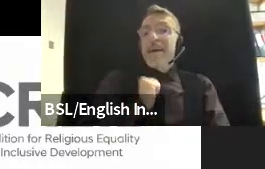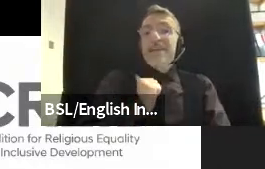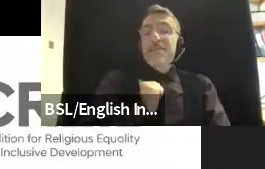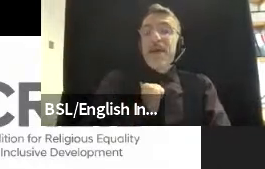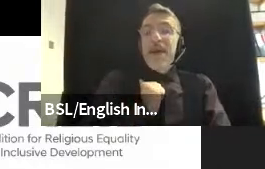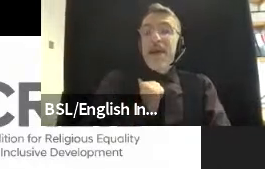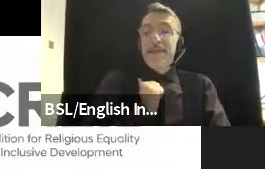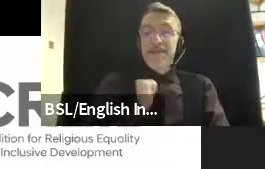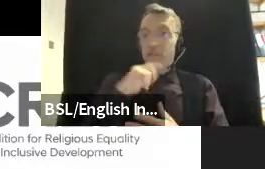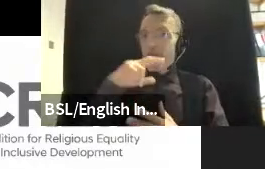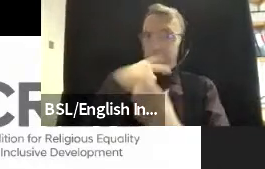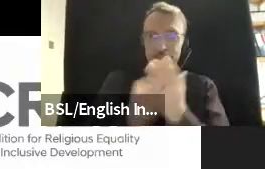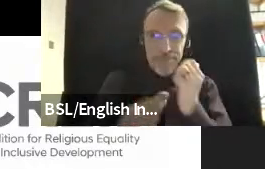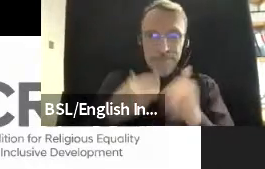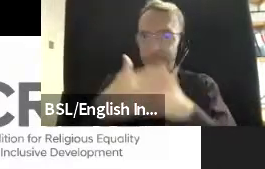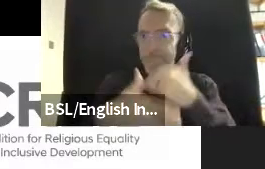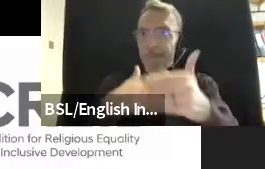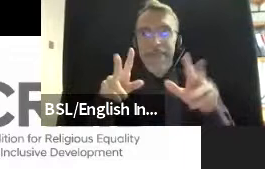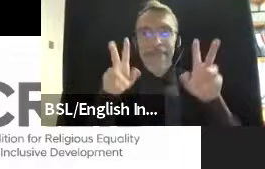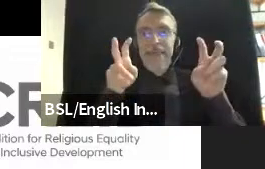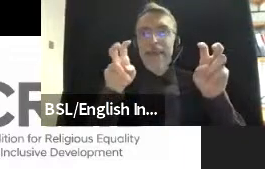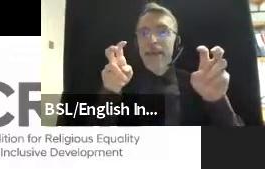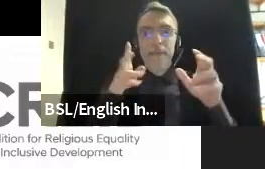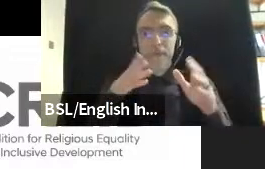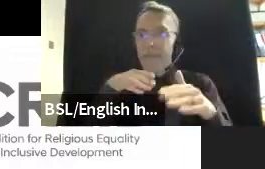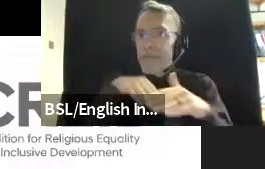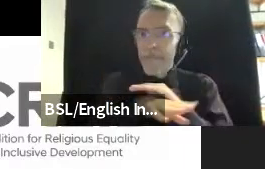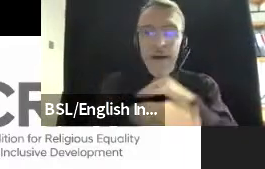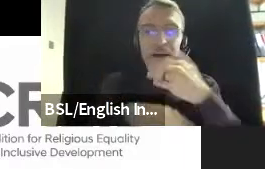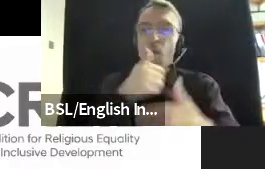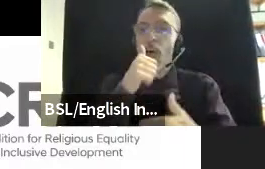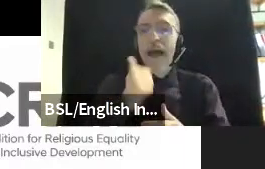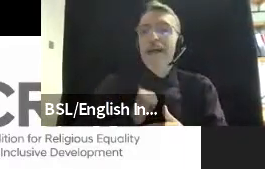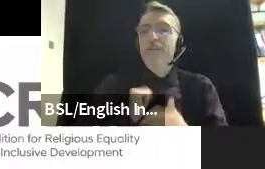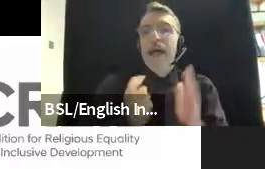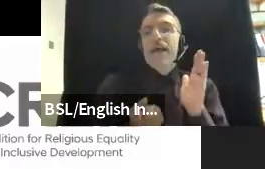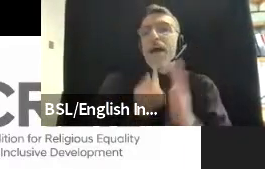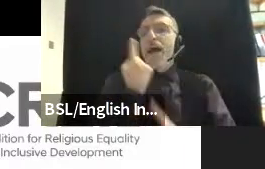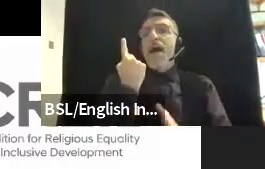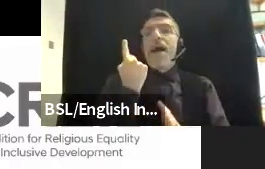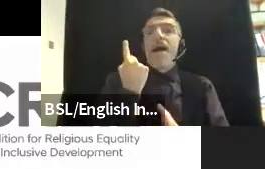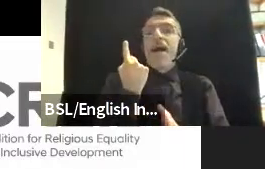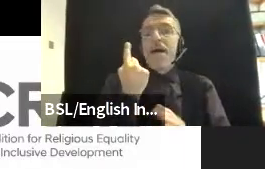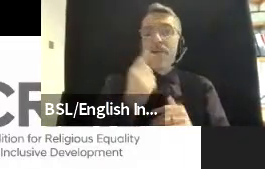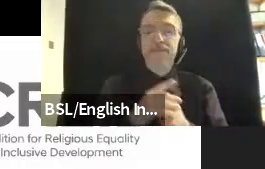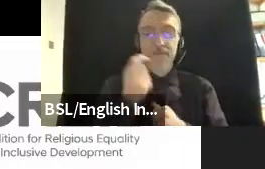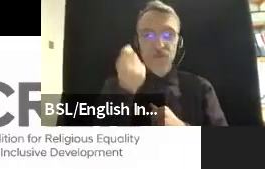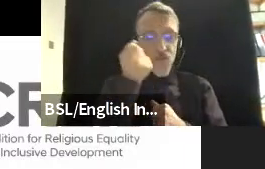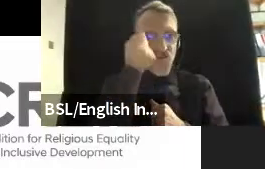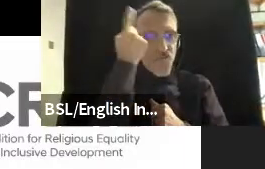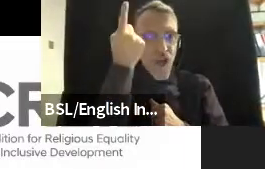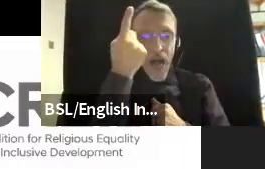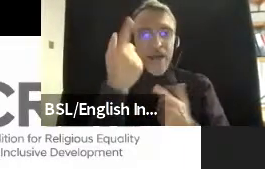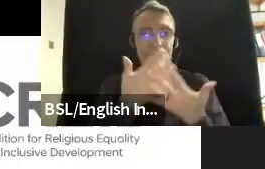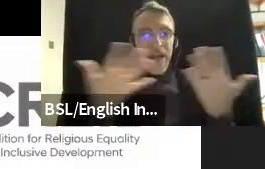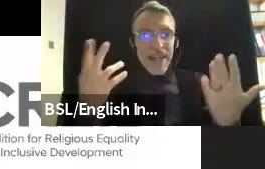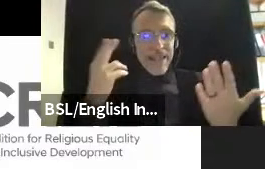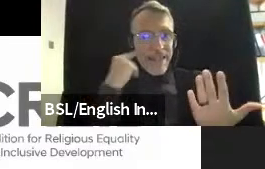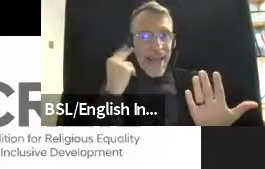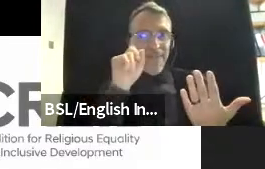delve into this theme, and it was very unexpected, because I realized that many deaf